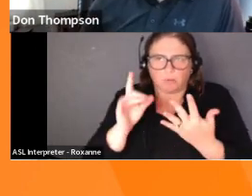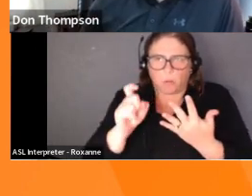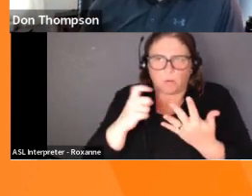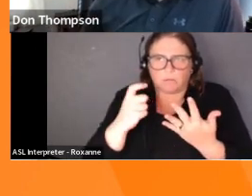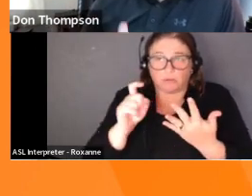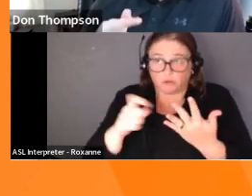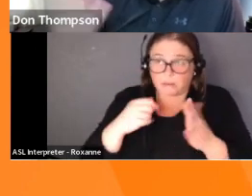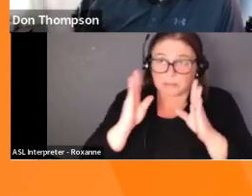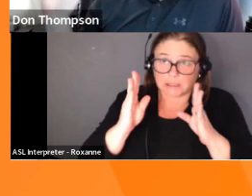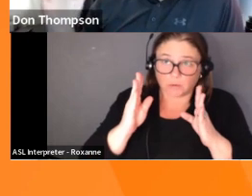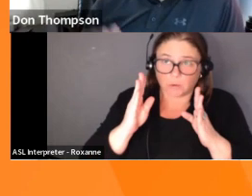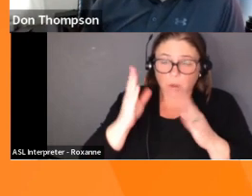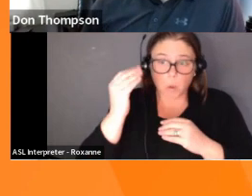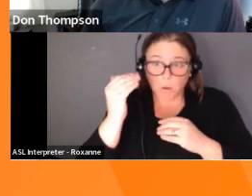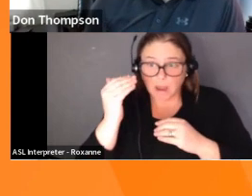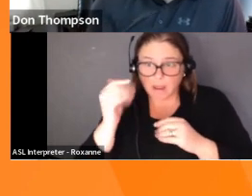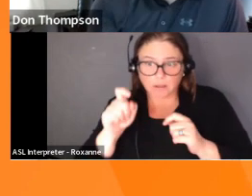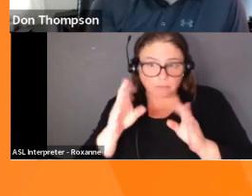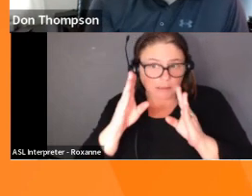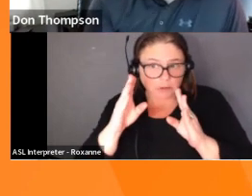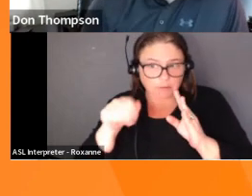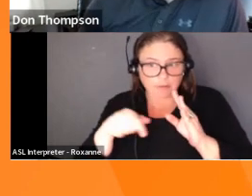to in 2023 and beyond?